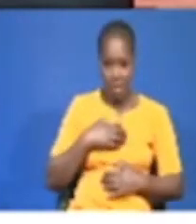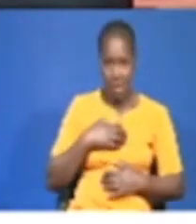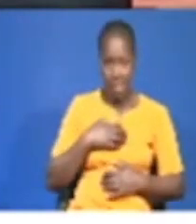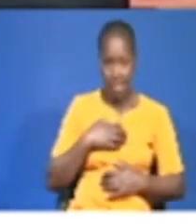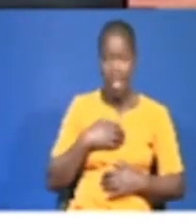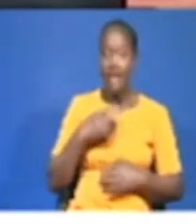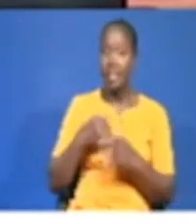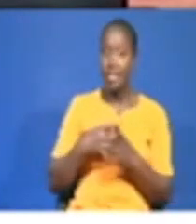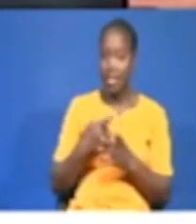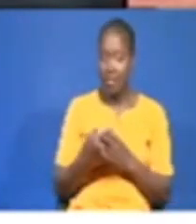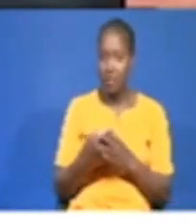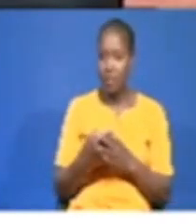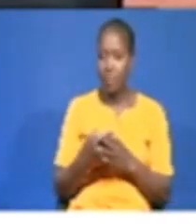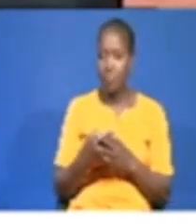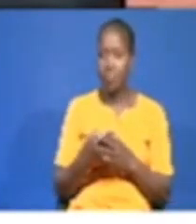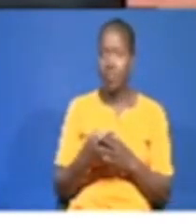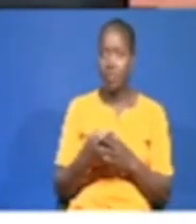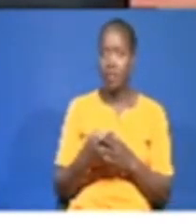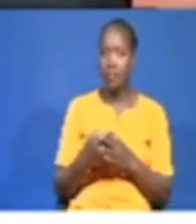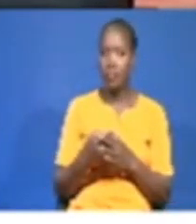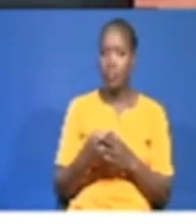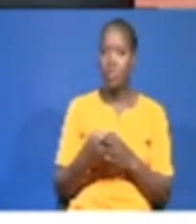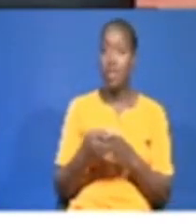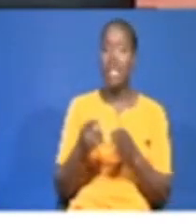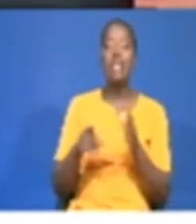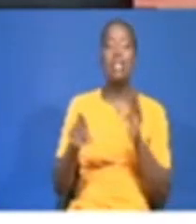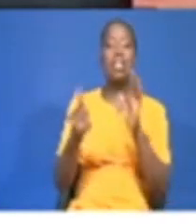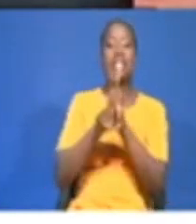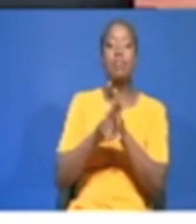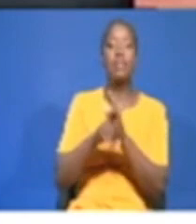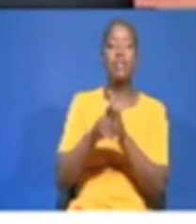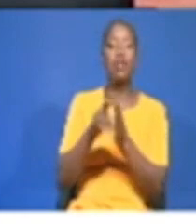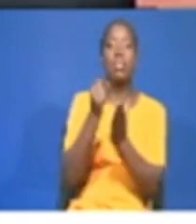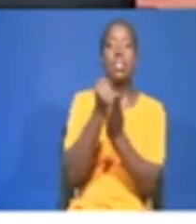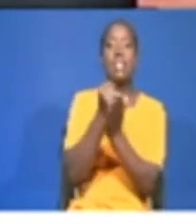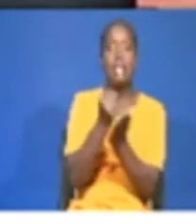then the legitimacy of the state